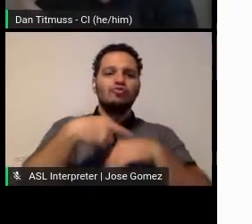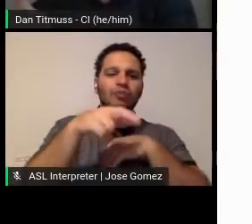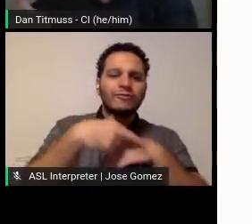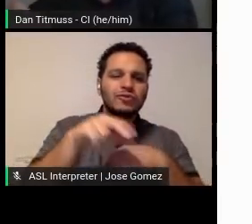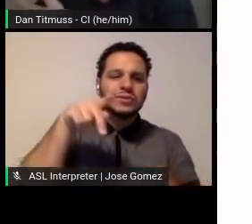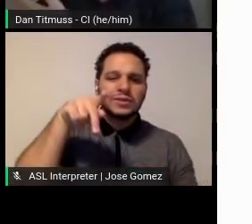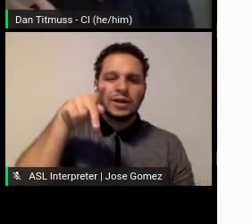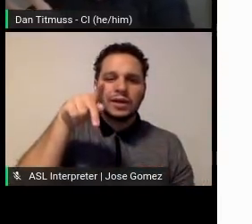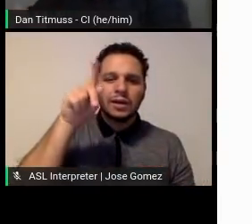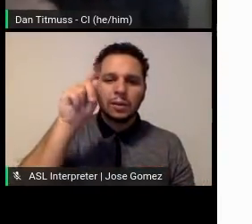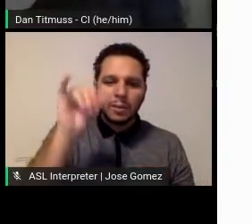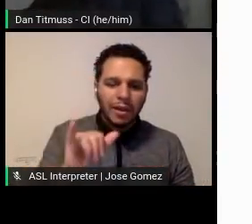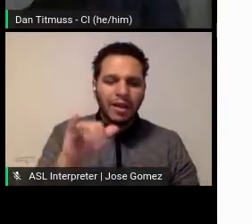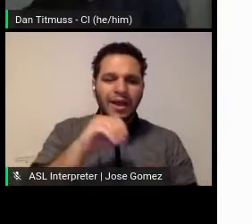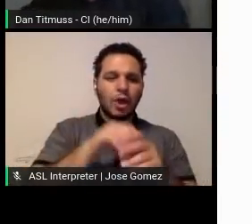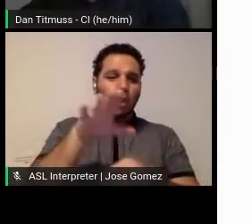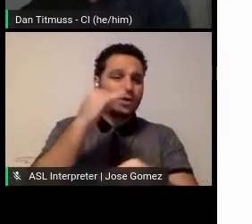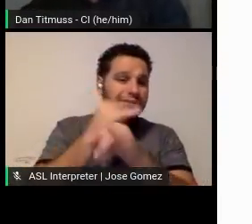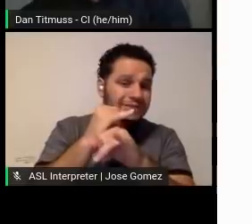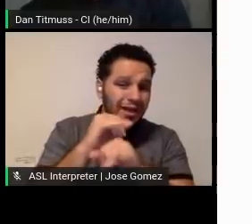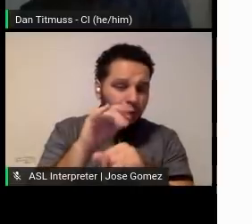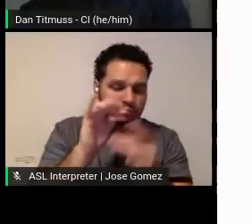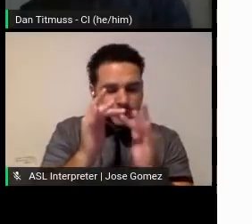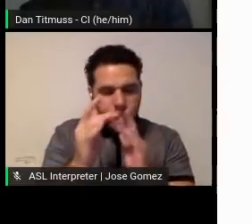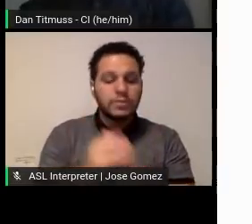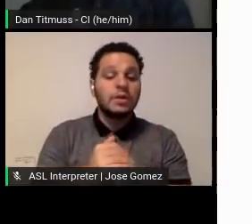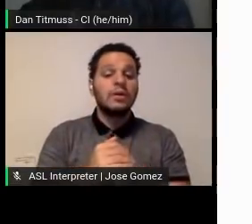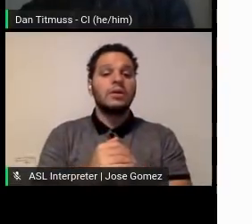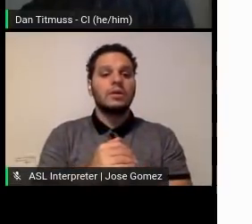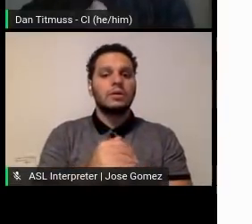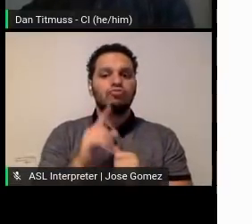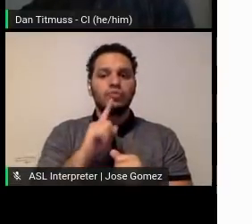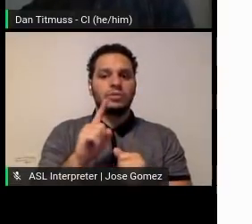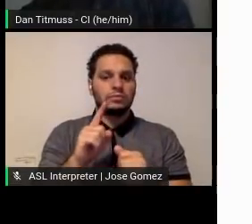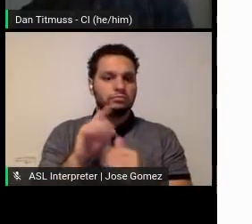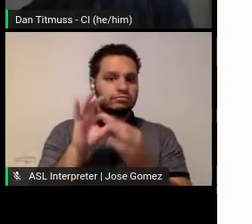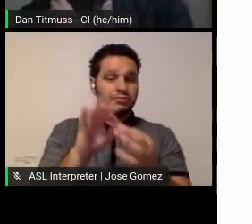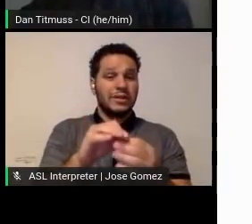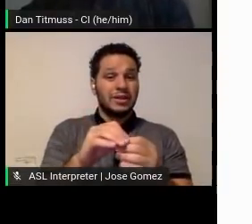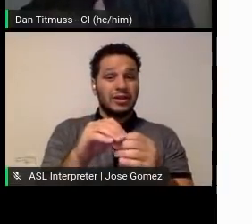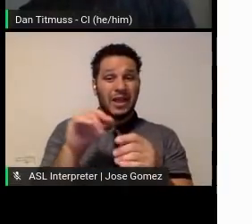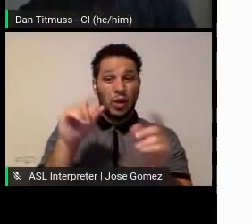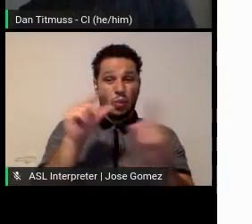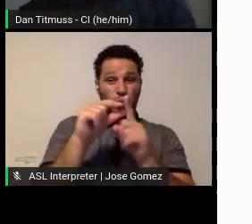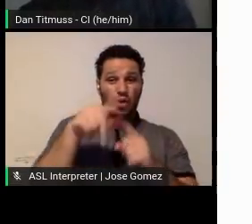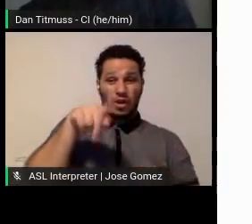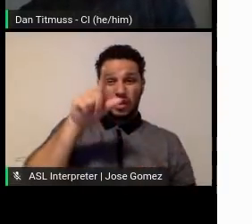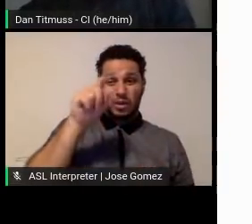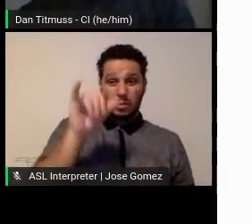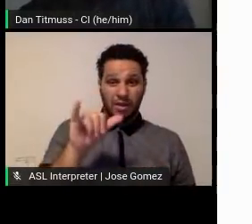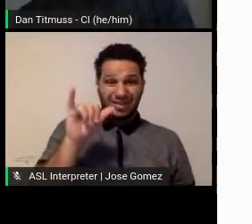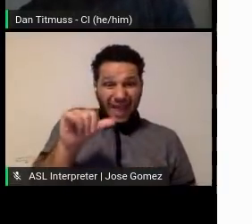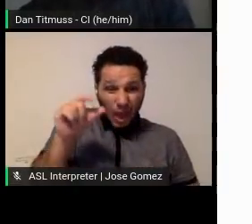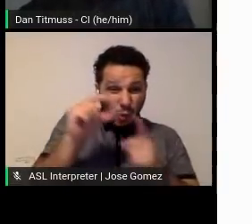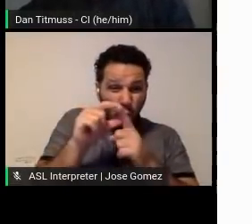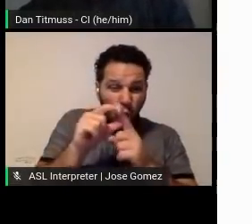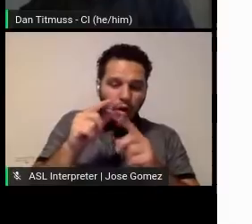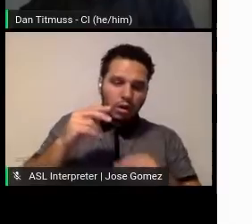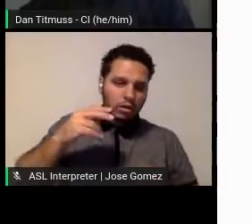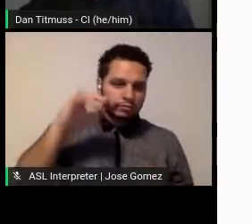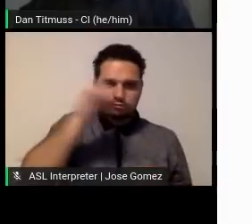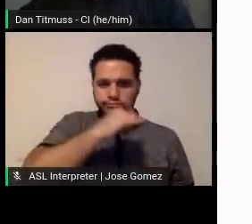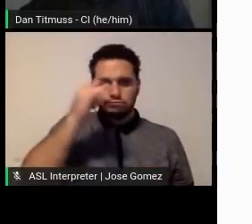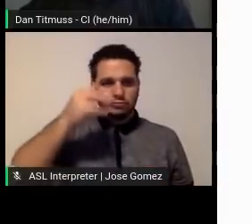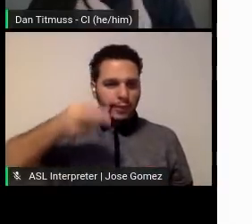It's, for all intents and purposes, supremely relevant, right? However, the term play is ridiculously competitive by itself. There are a